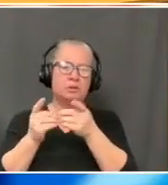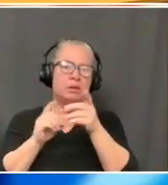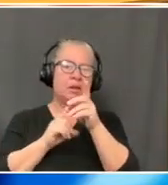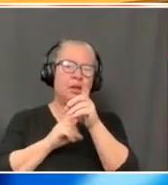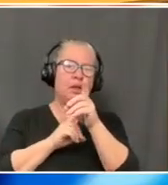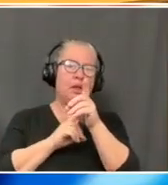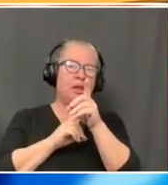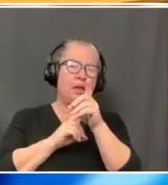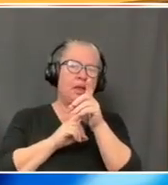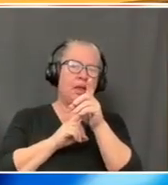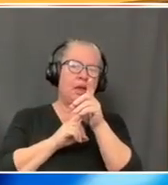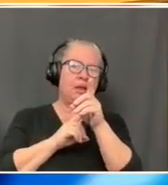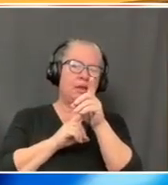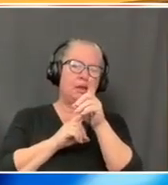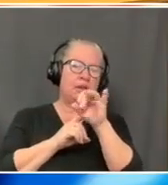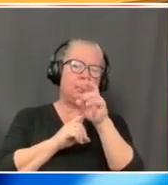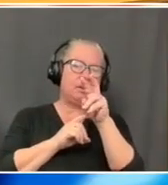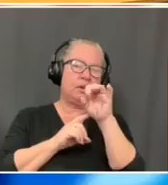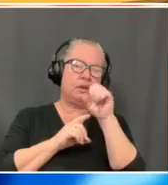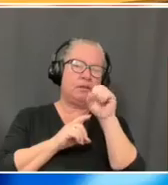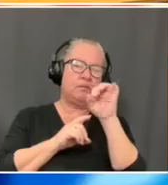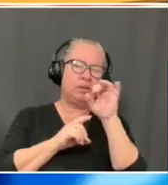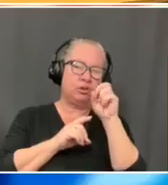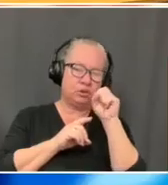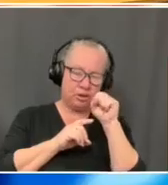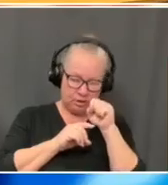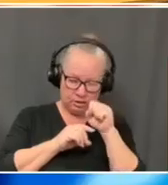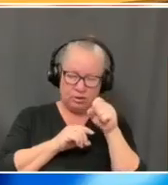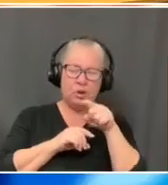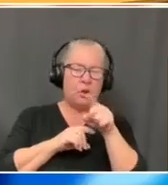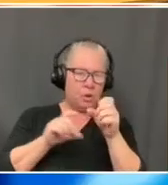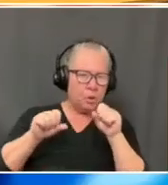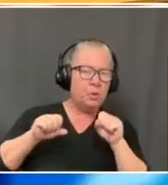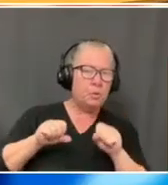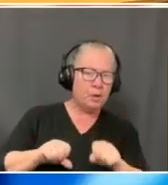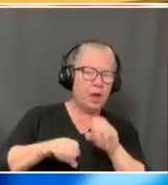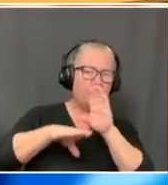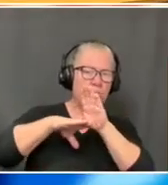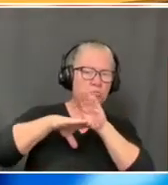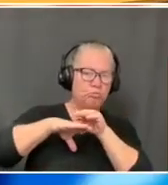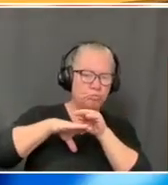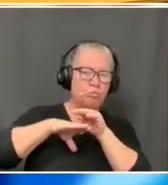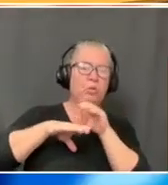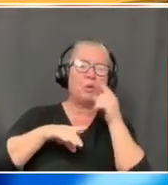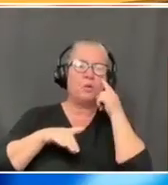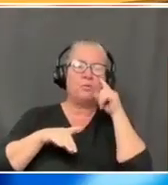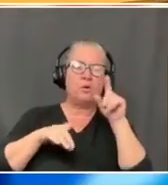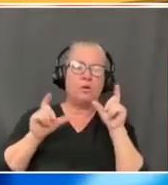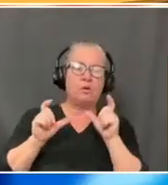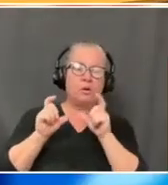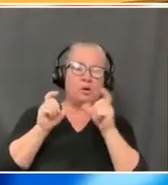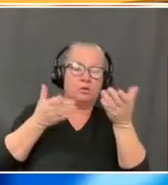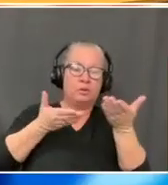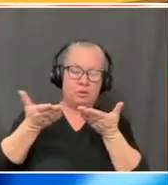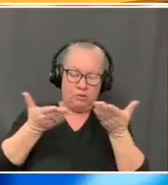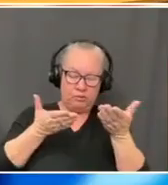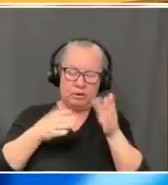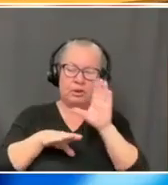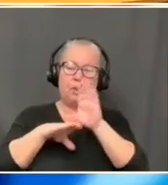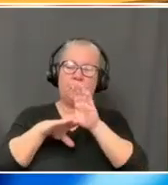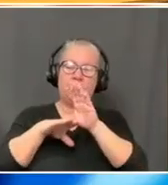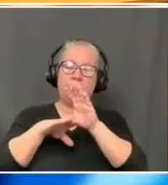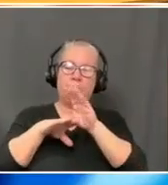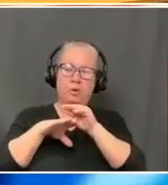you can reduce the budget for contracted services and therefore reduce the amount that gets